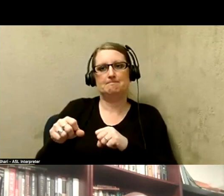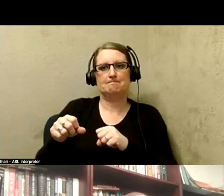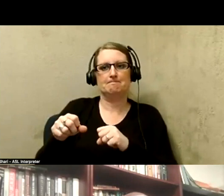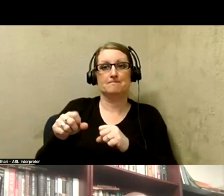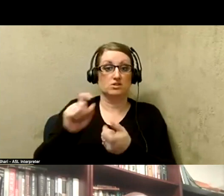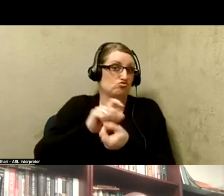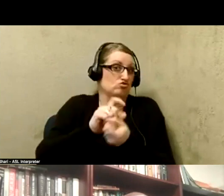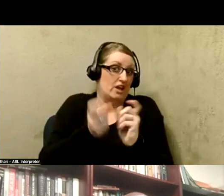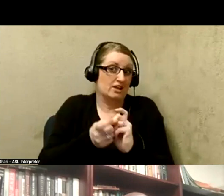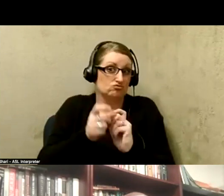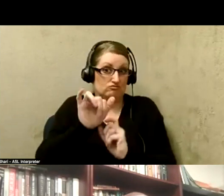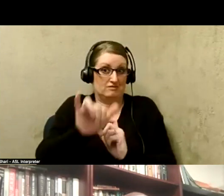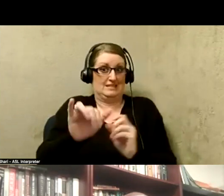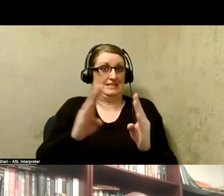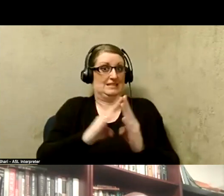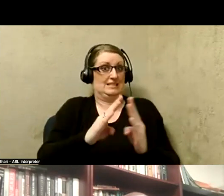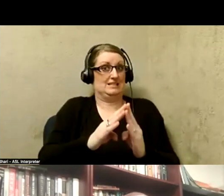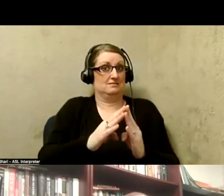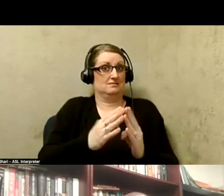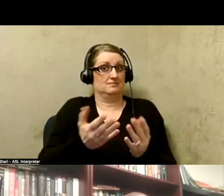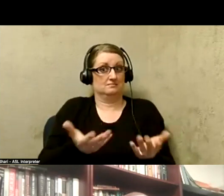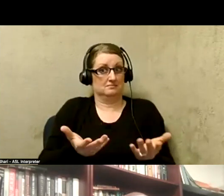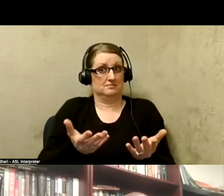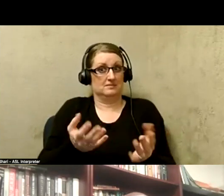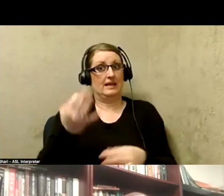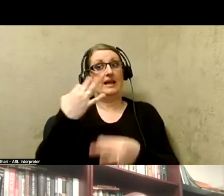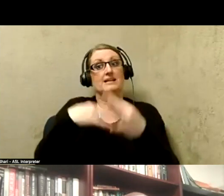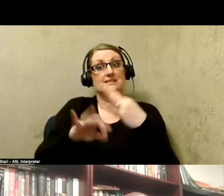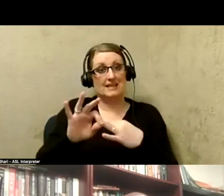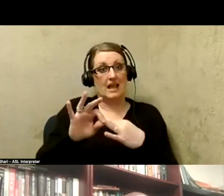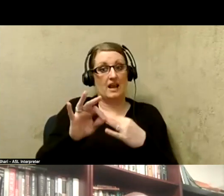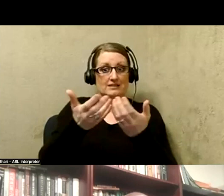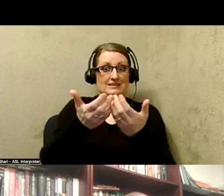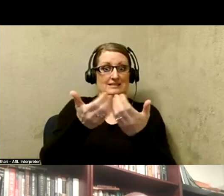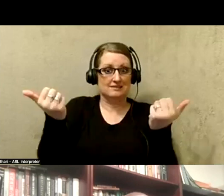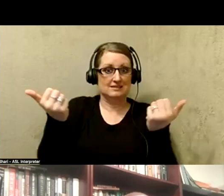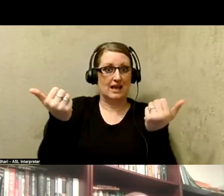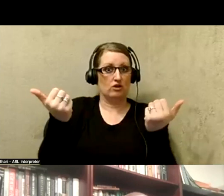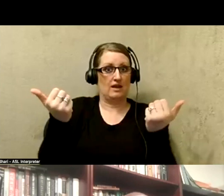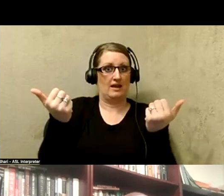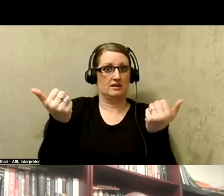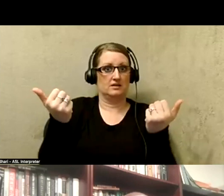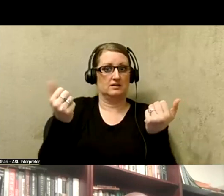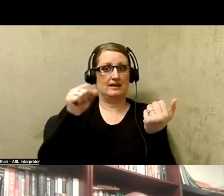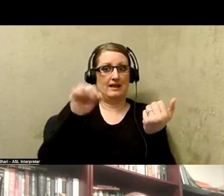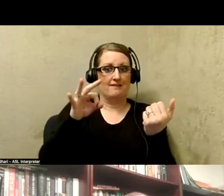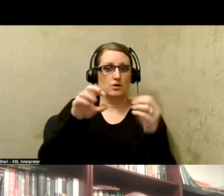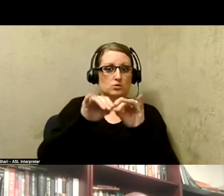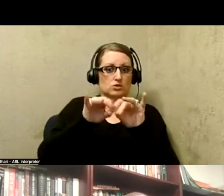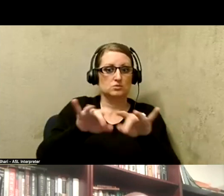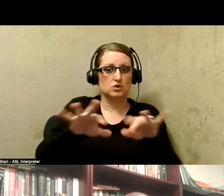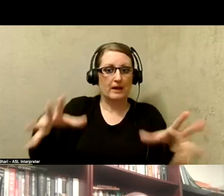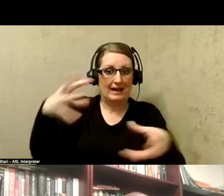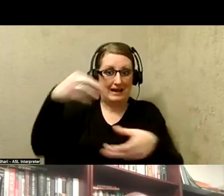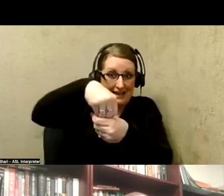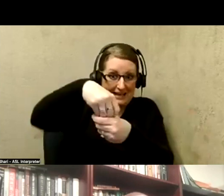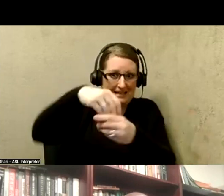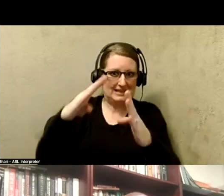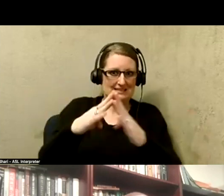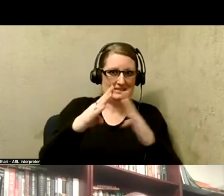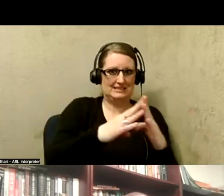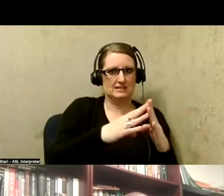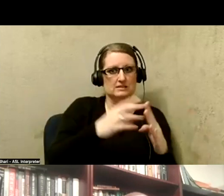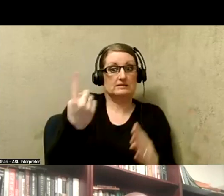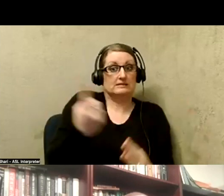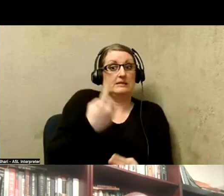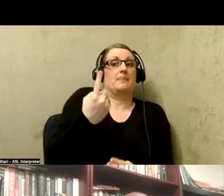change the city, right? Instead of it being segregated, if you distribute it within the city, that something more